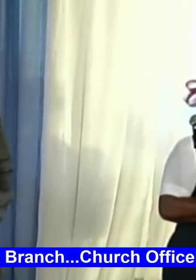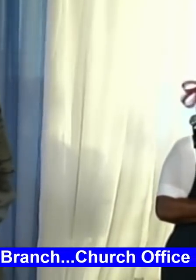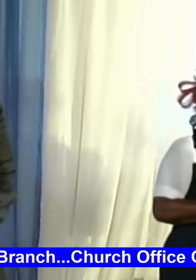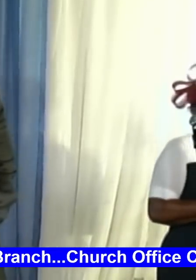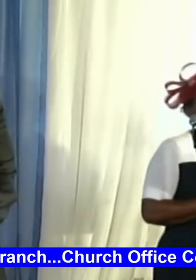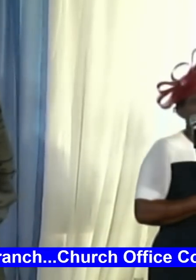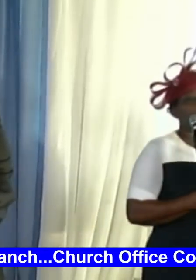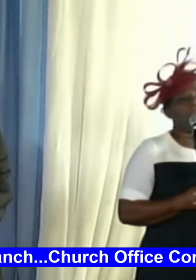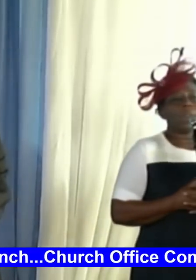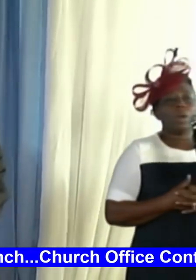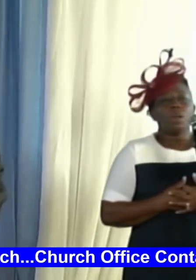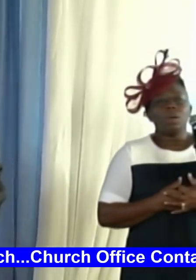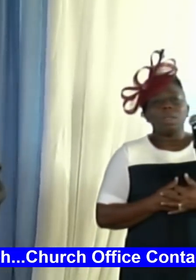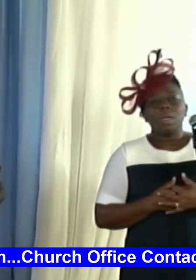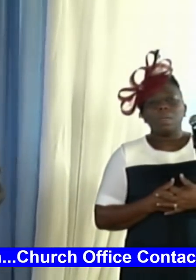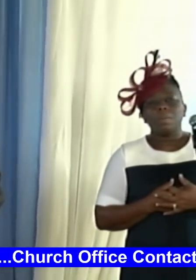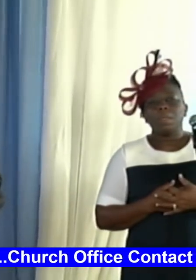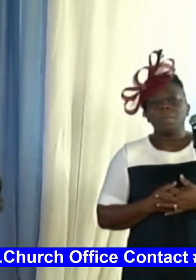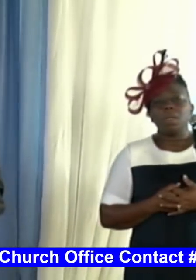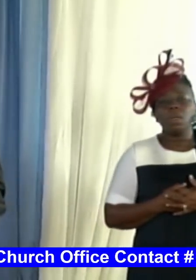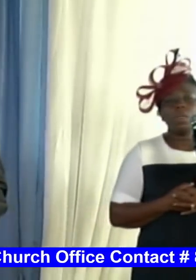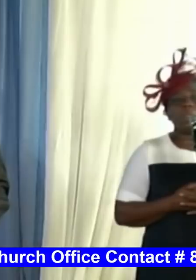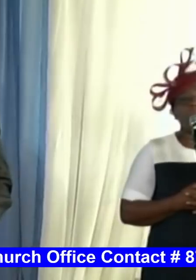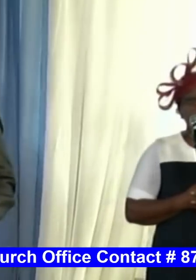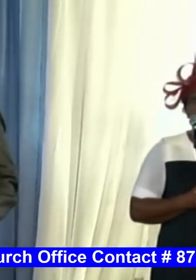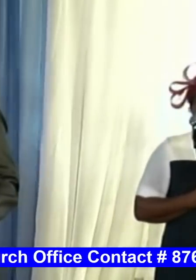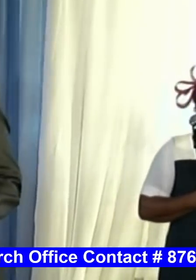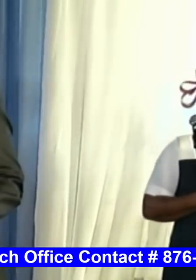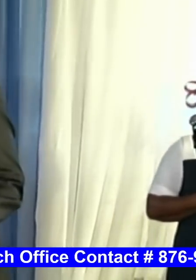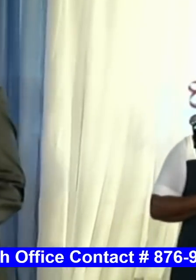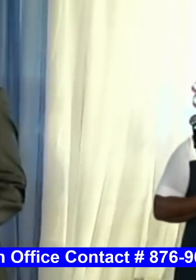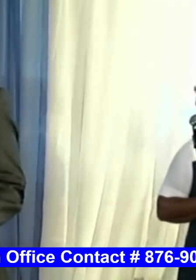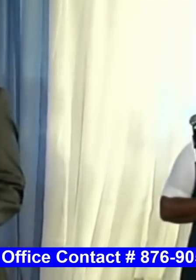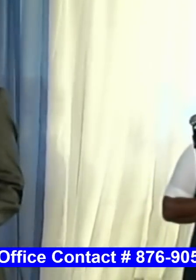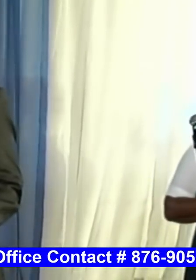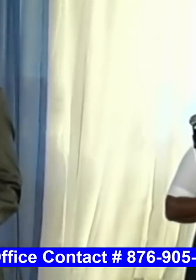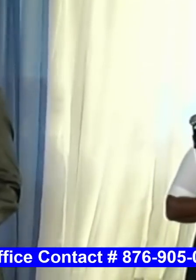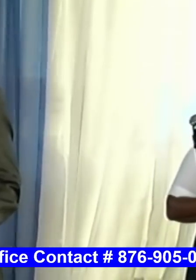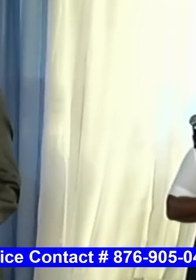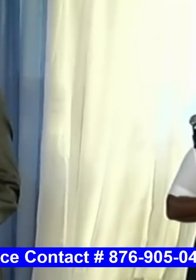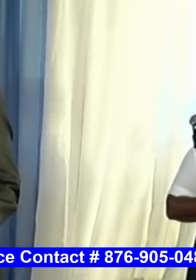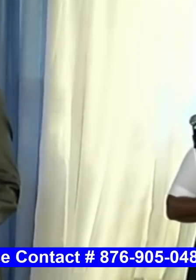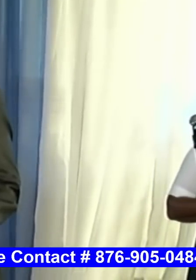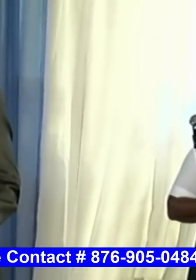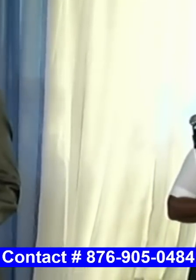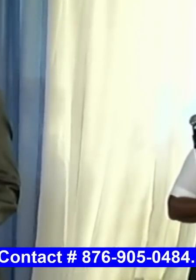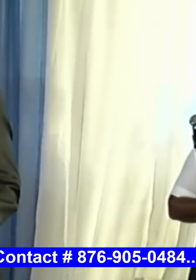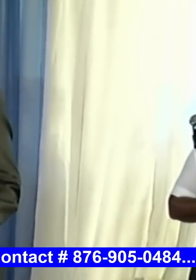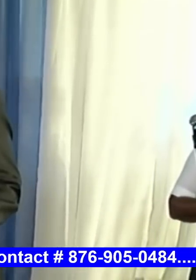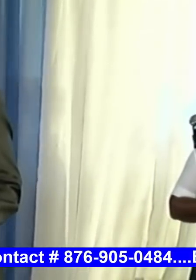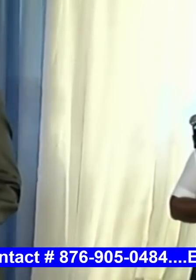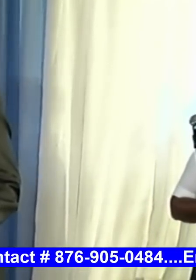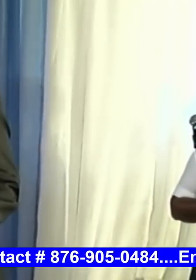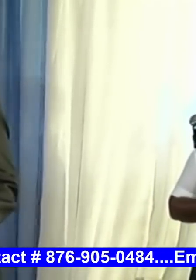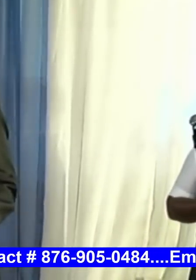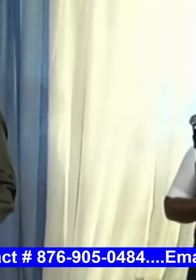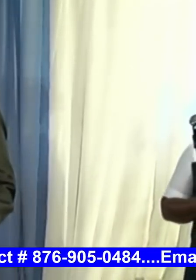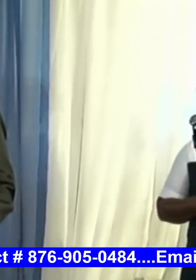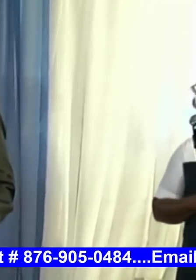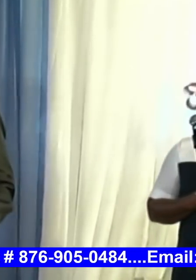And to some of us who see him as more than just a bishop, but also as a brother and a